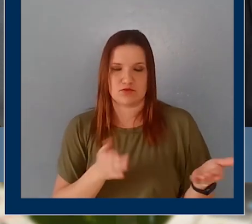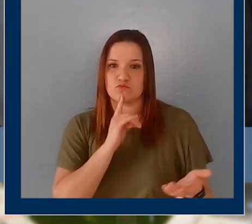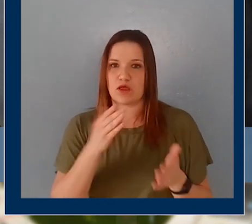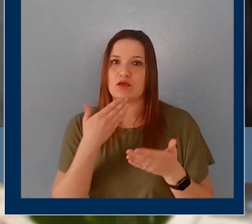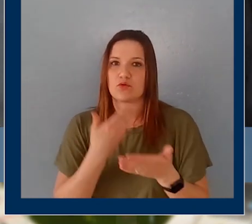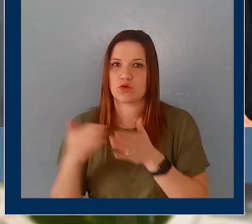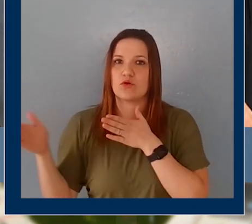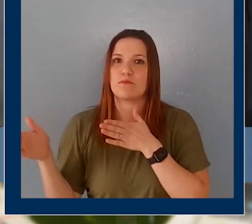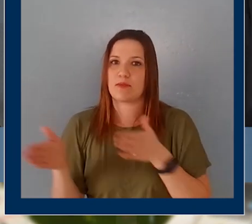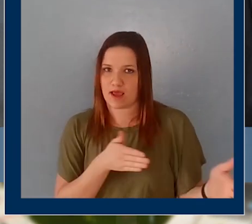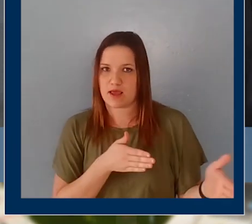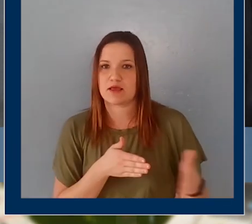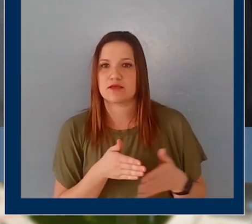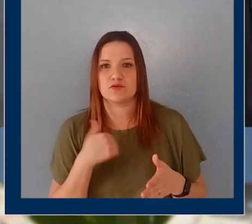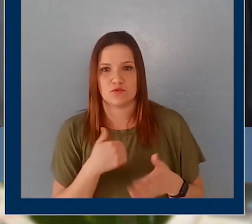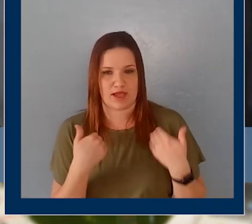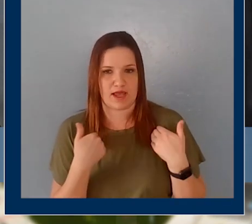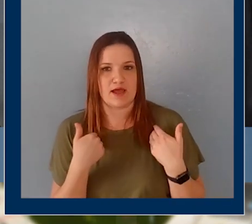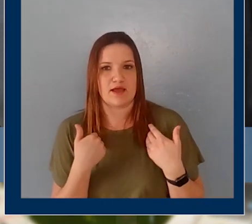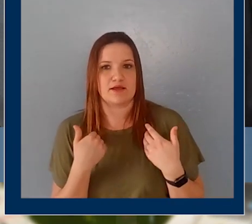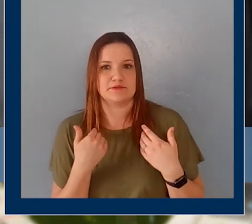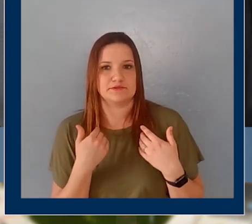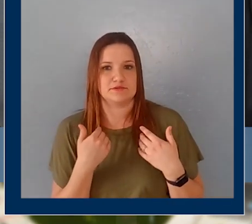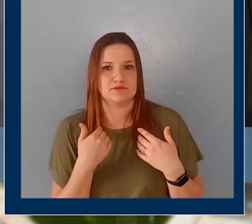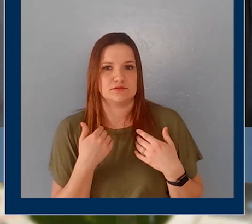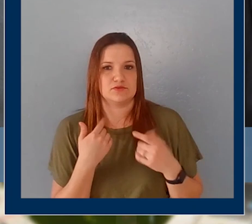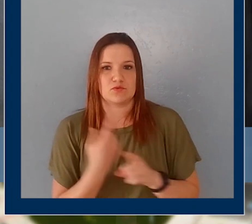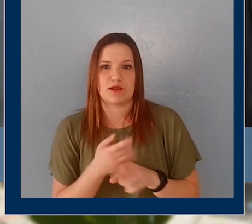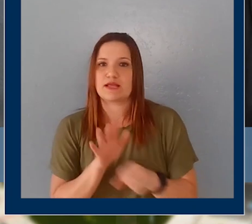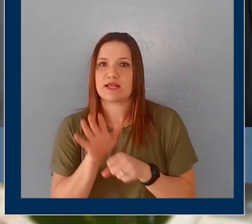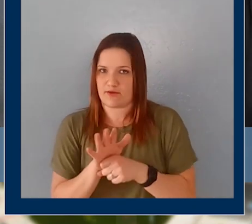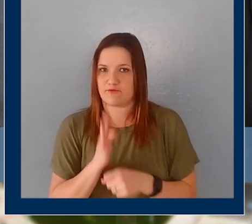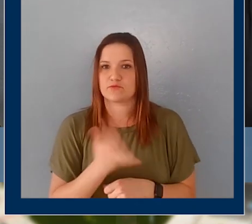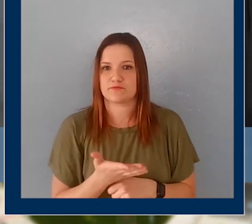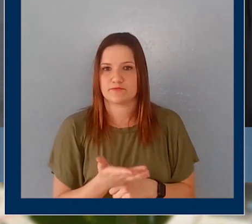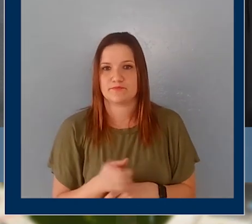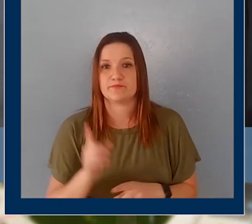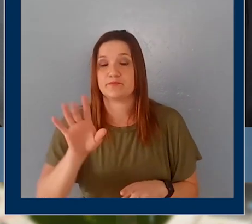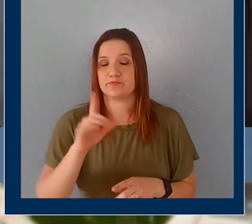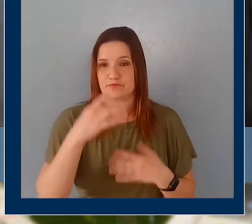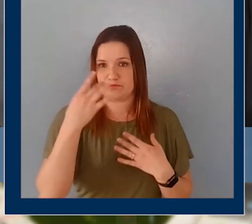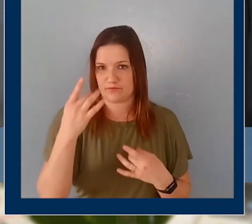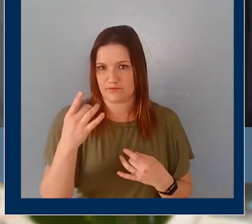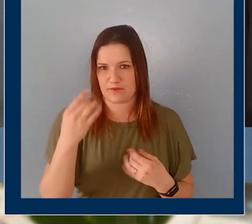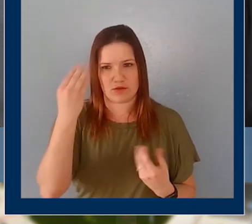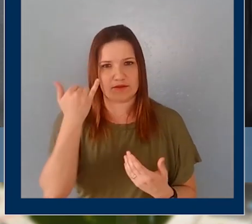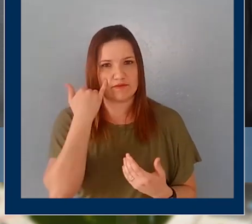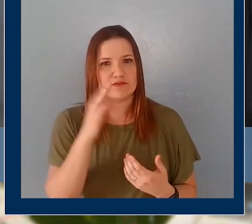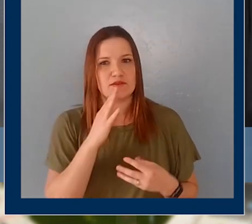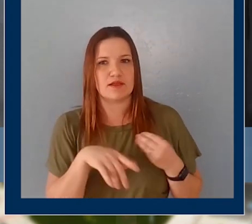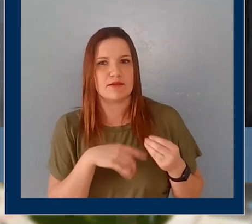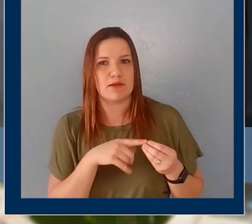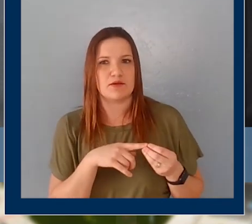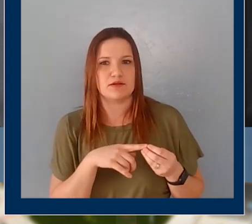was very well coordinated. We definitely ended up with the right amount of vaccine. Interestingly,